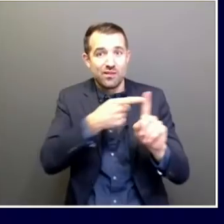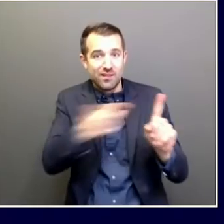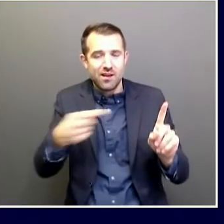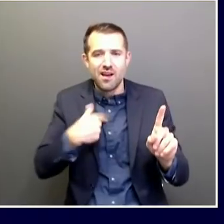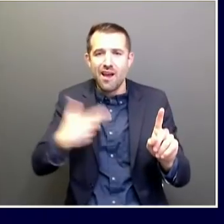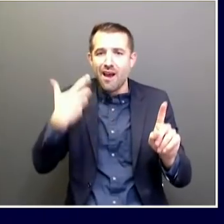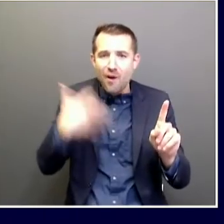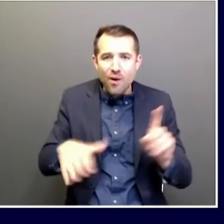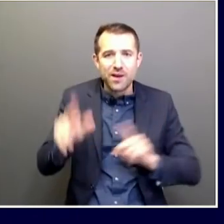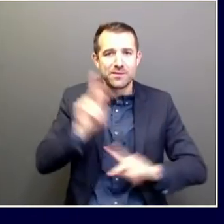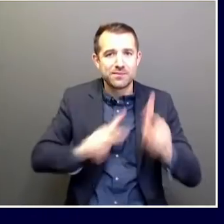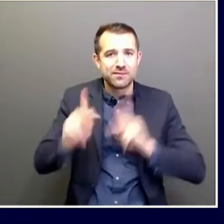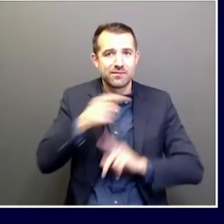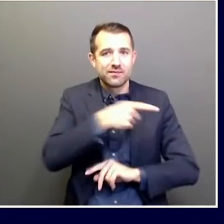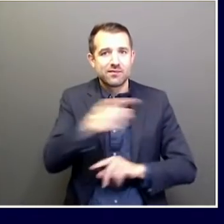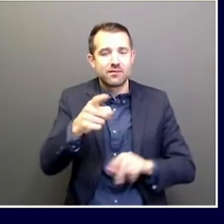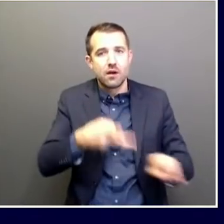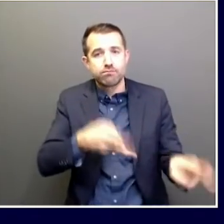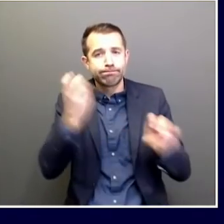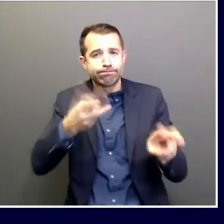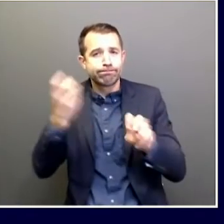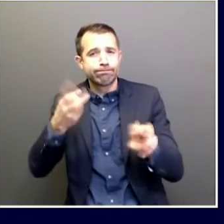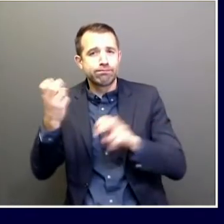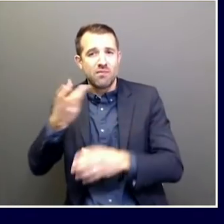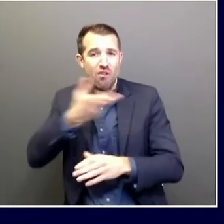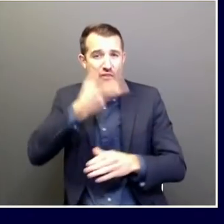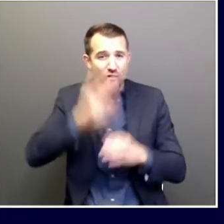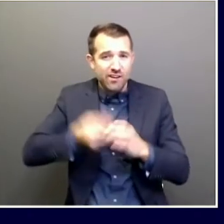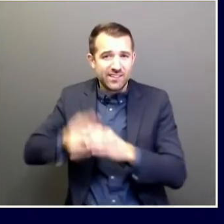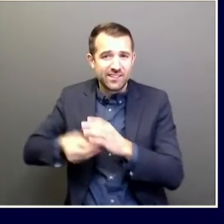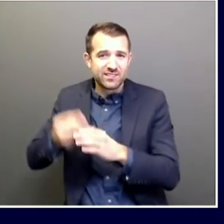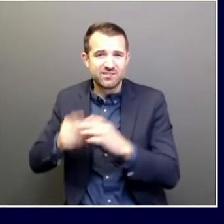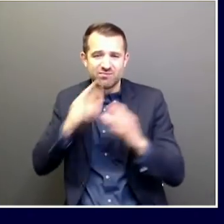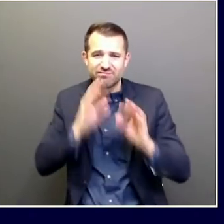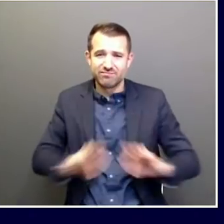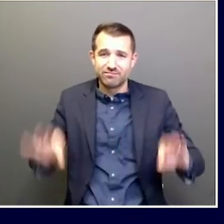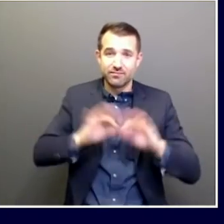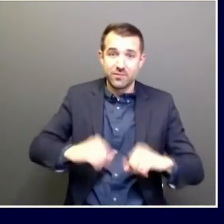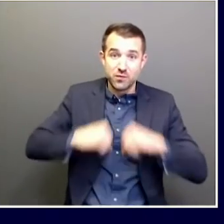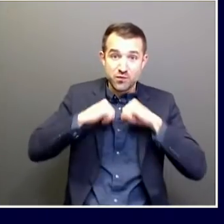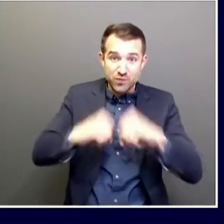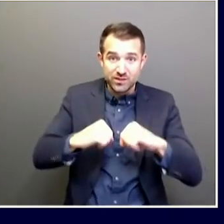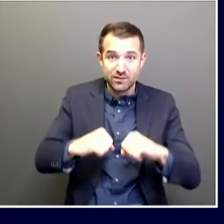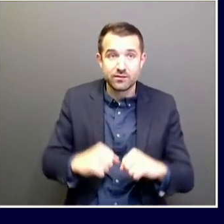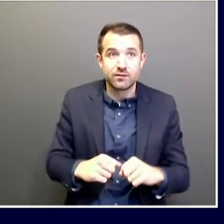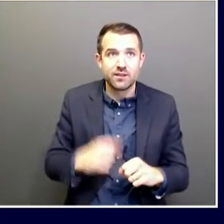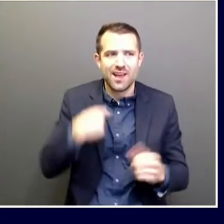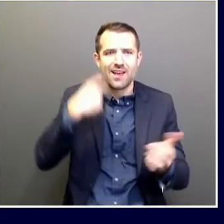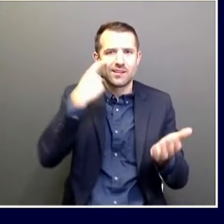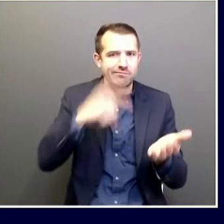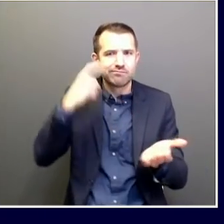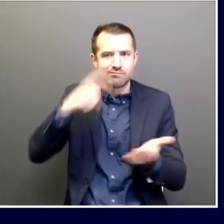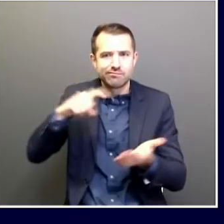I would note that we are seeing the effects of the childhood,